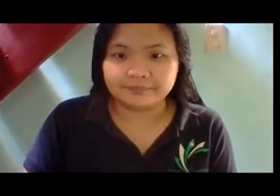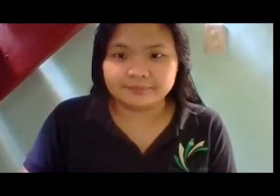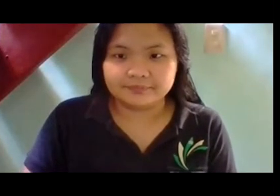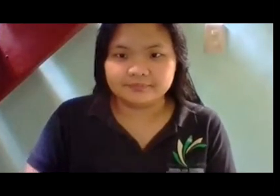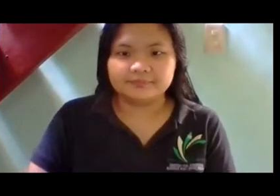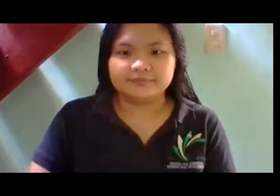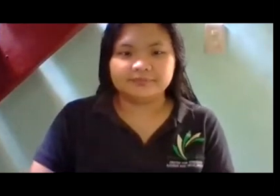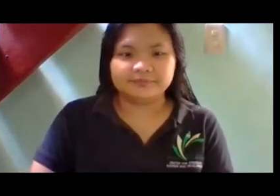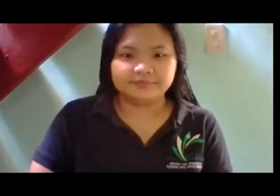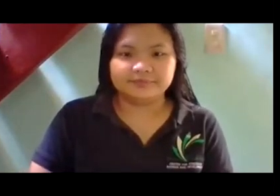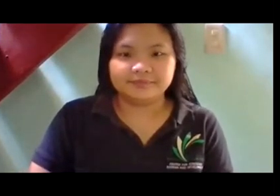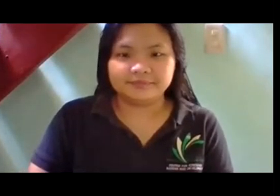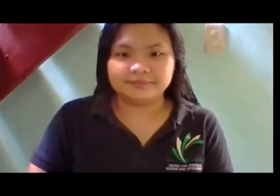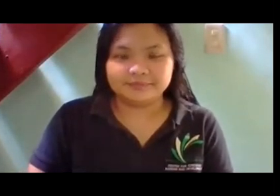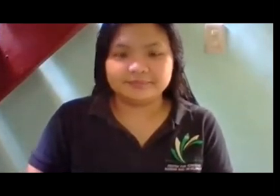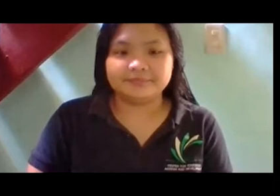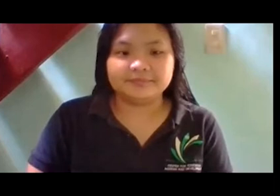Good.